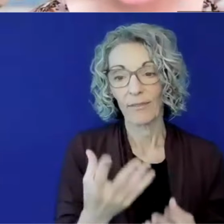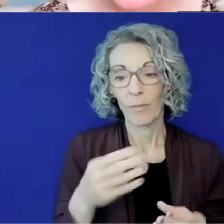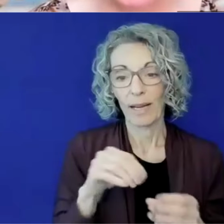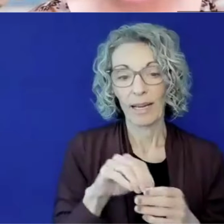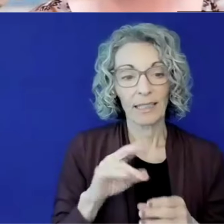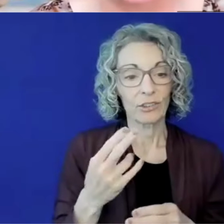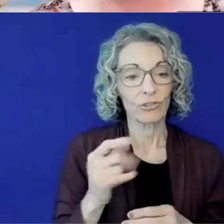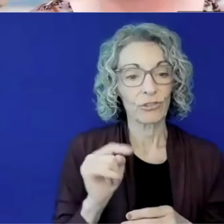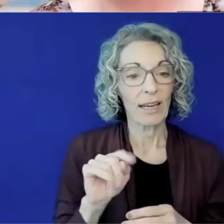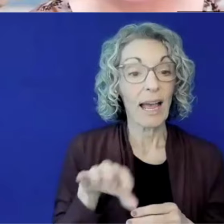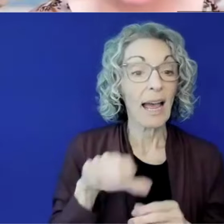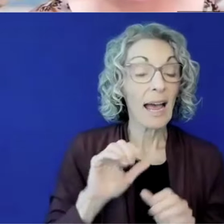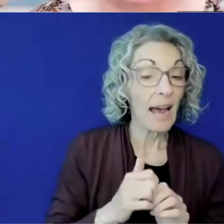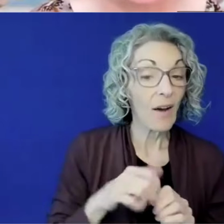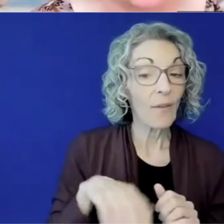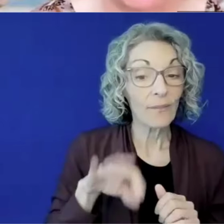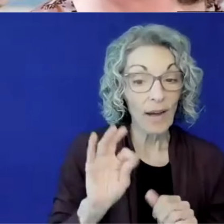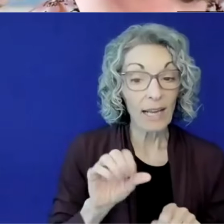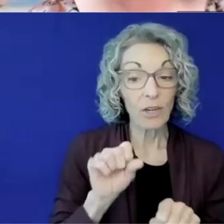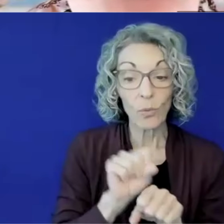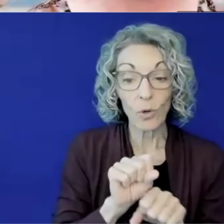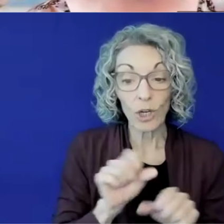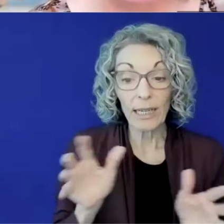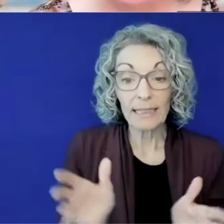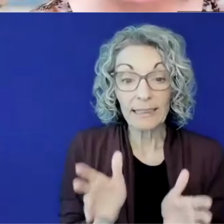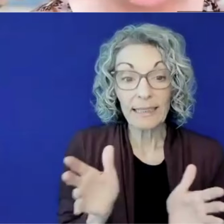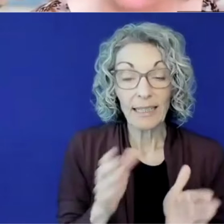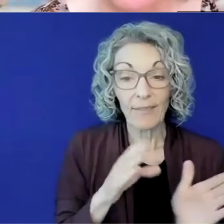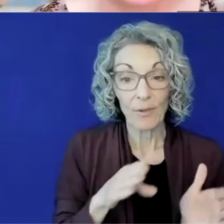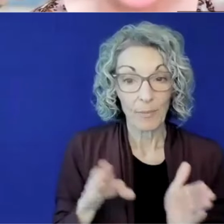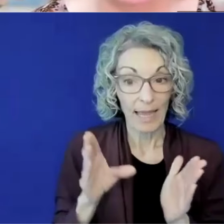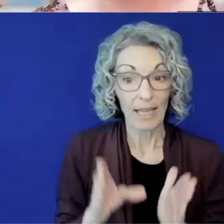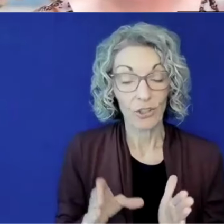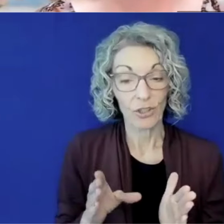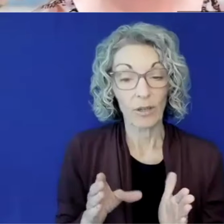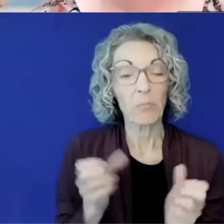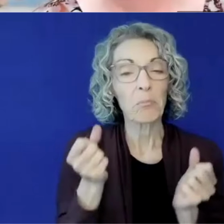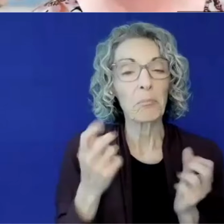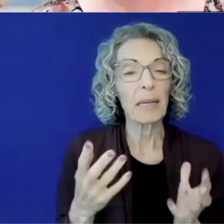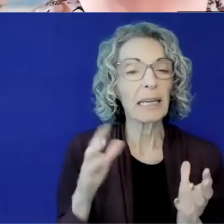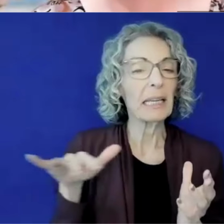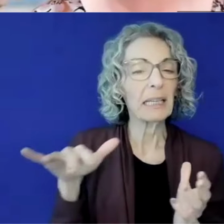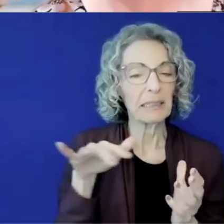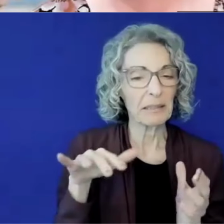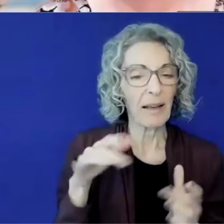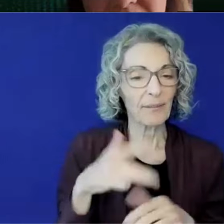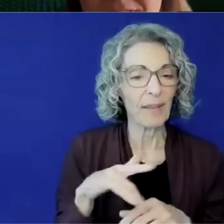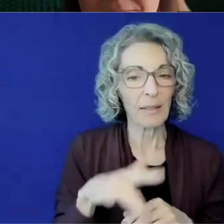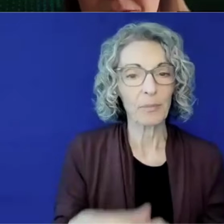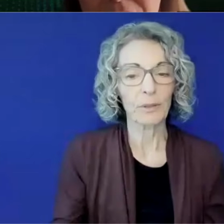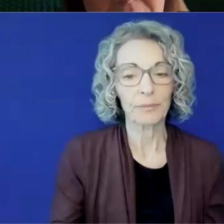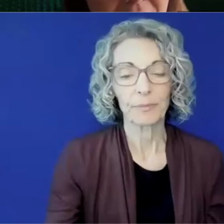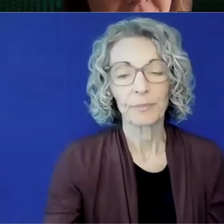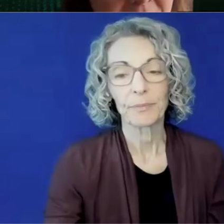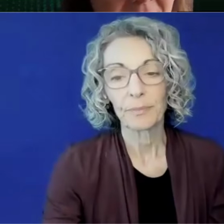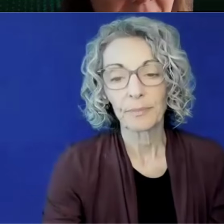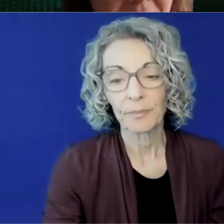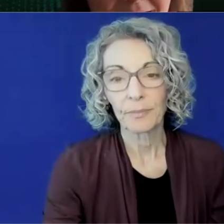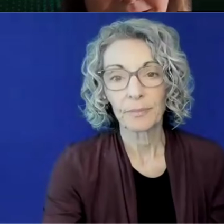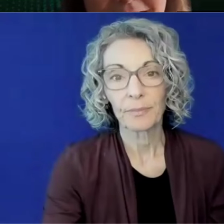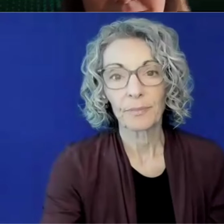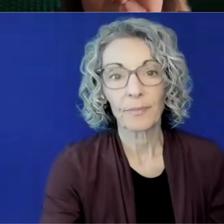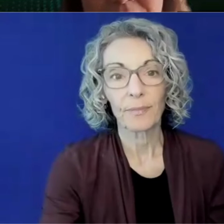how to find a work incentive planner in your area. There are many of them across the country. And some of them, you don't have